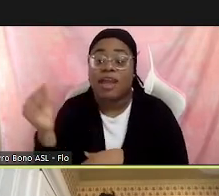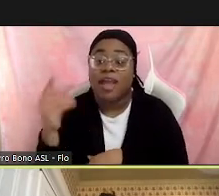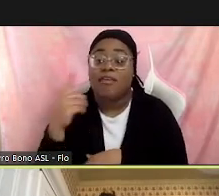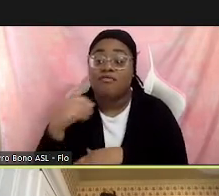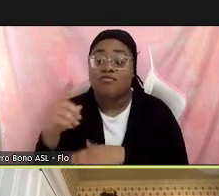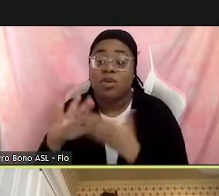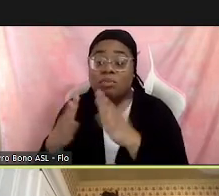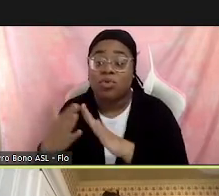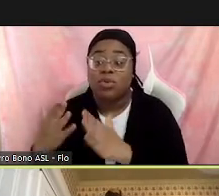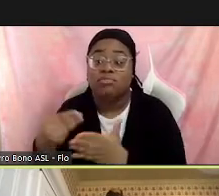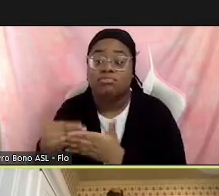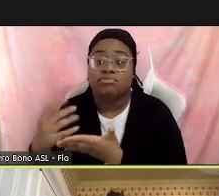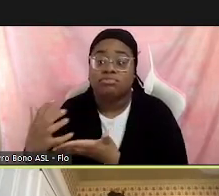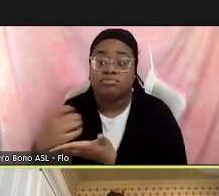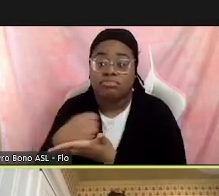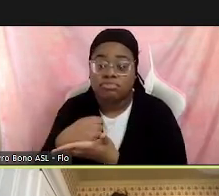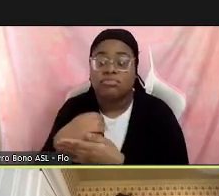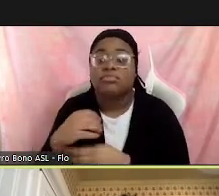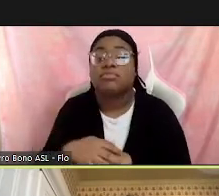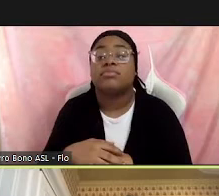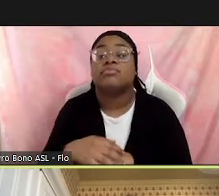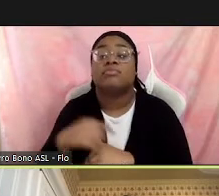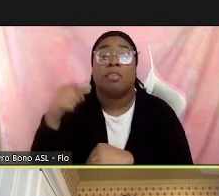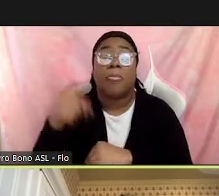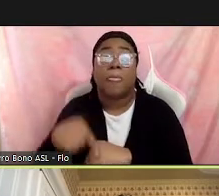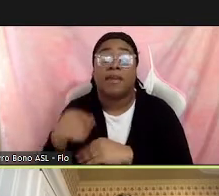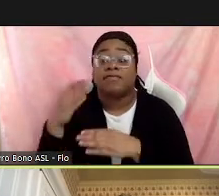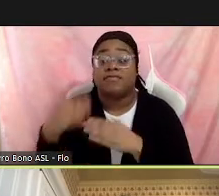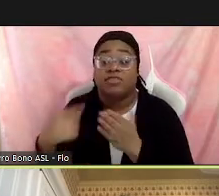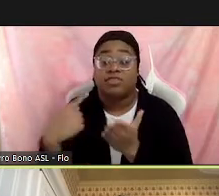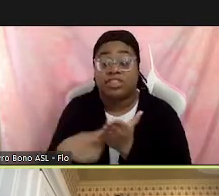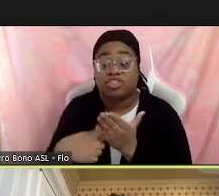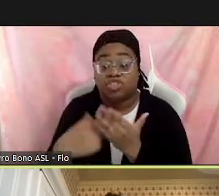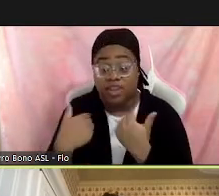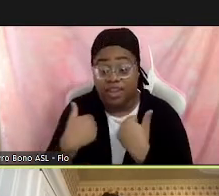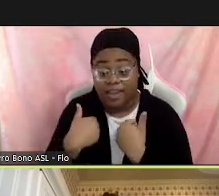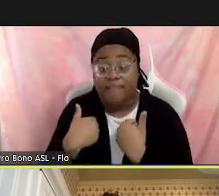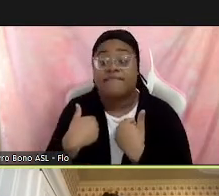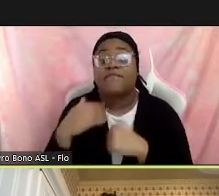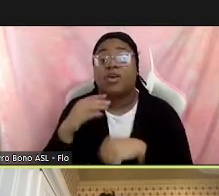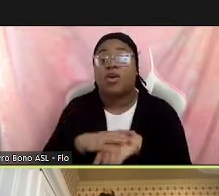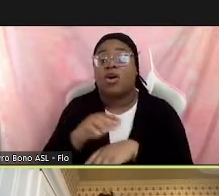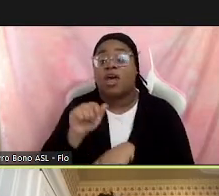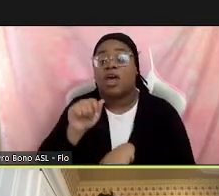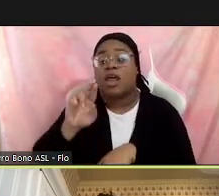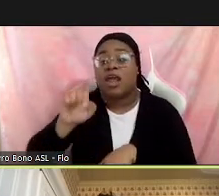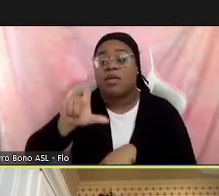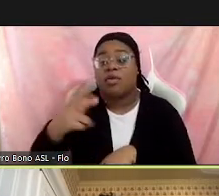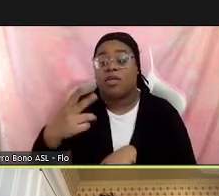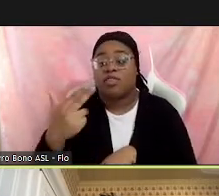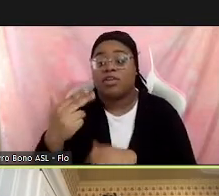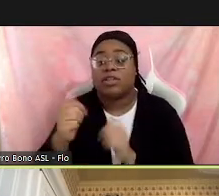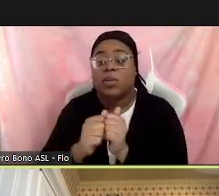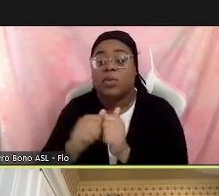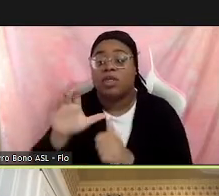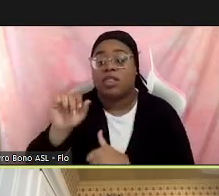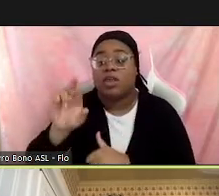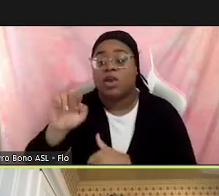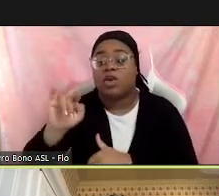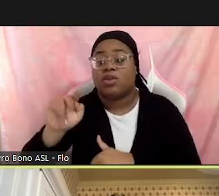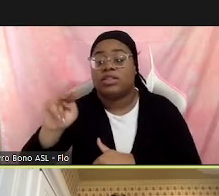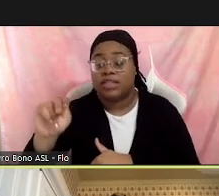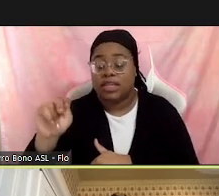And we have our final session in this funder discussion series on April 13th with Carlton Turner, the founder